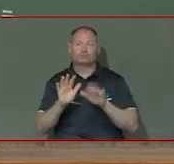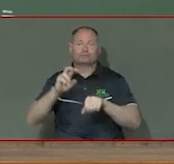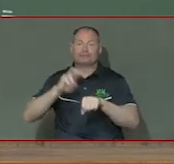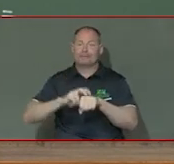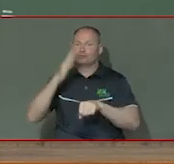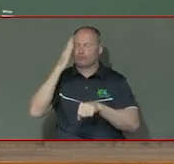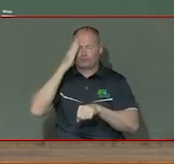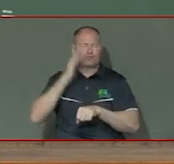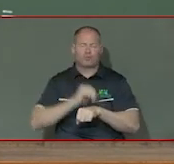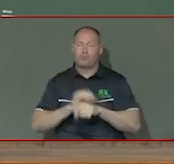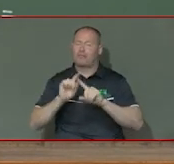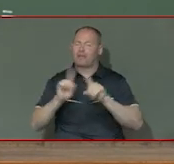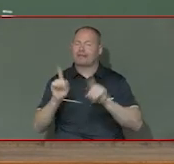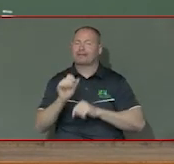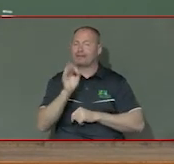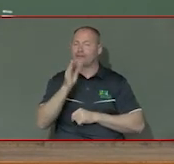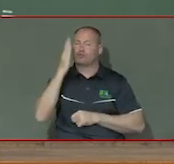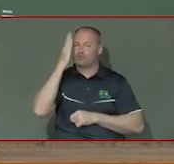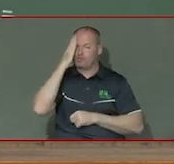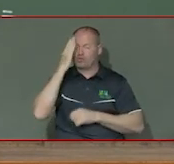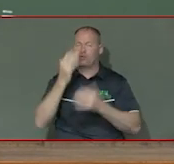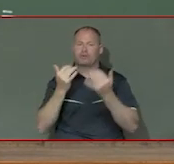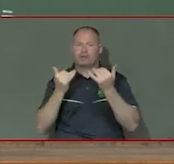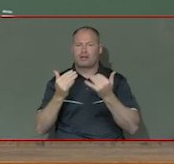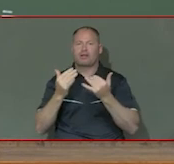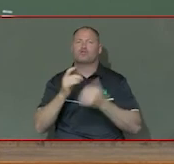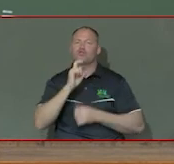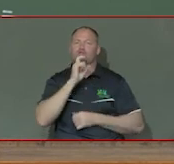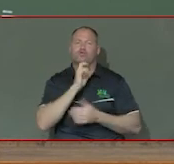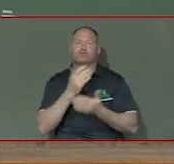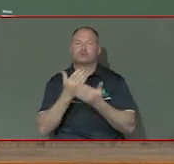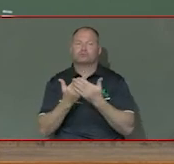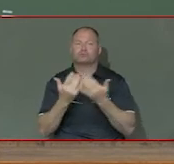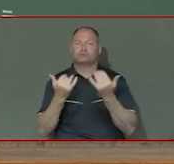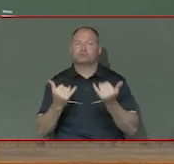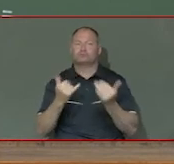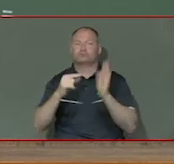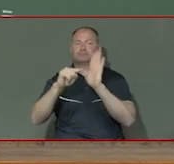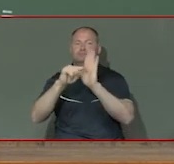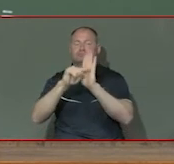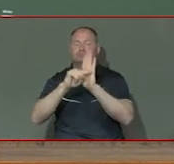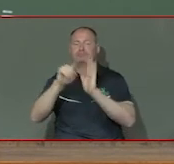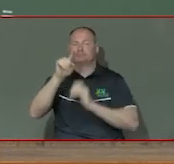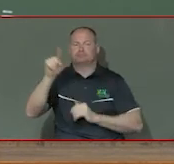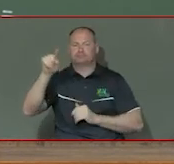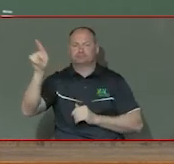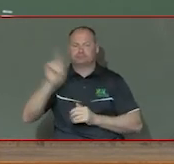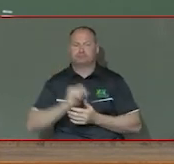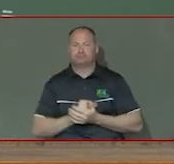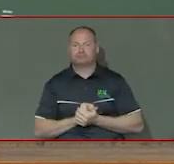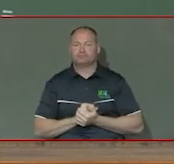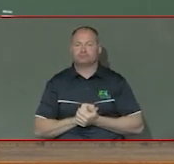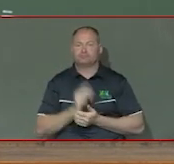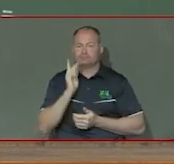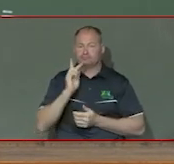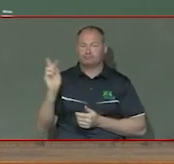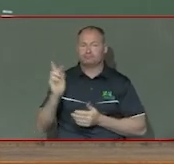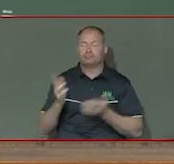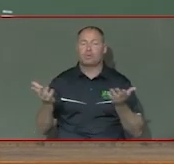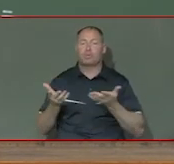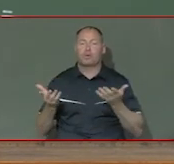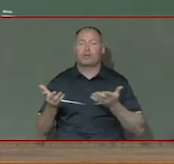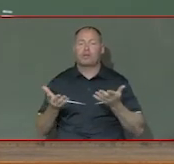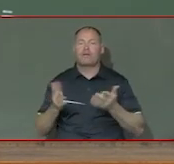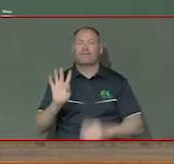negative theta. Now, negative theta, people, theta is an acute angle. So negative theta is found in the fourth